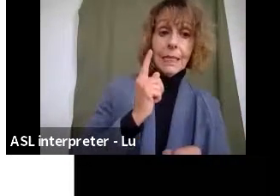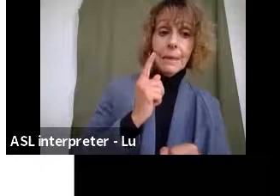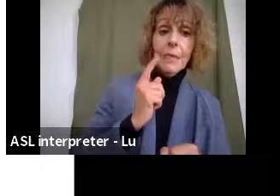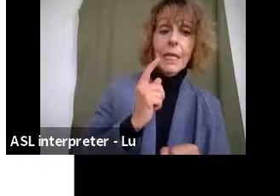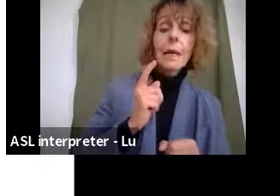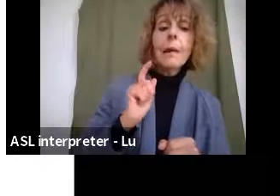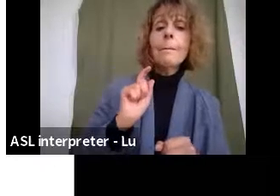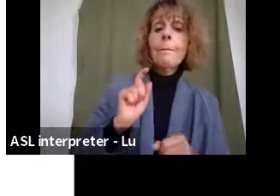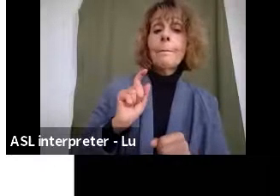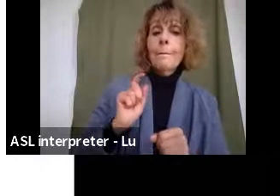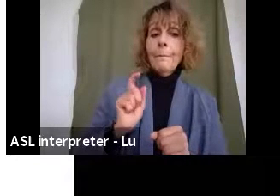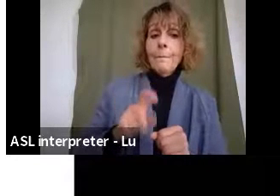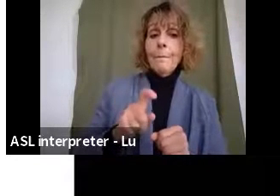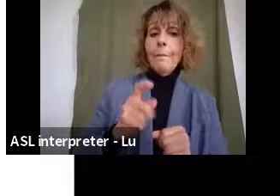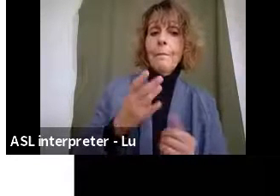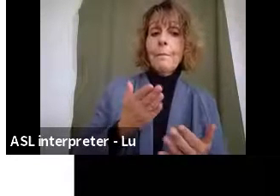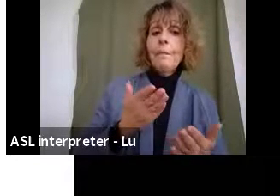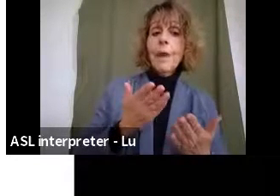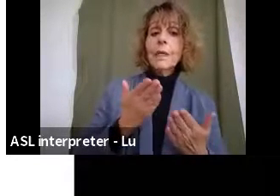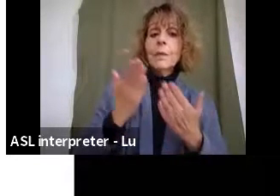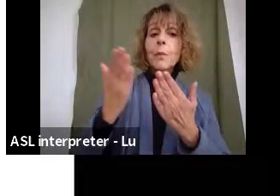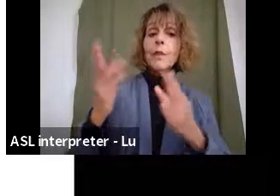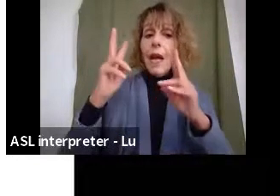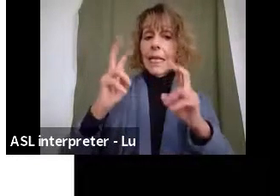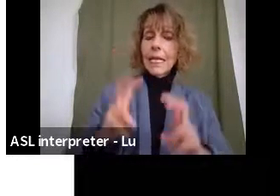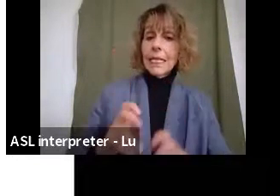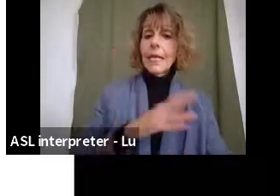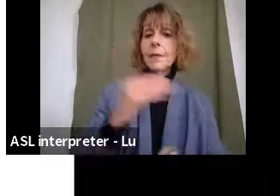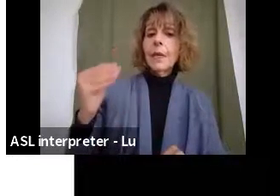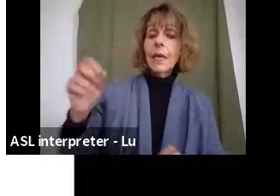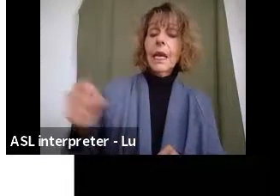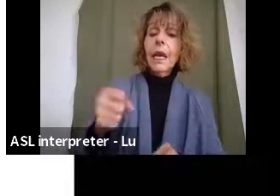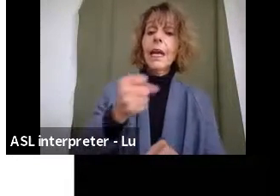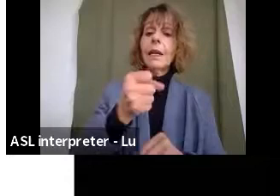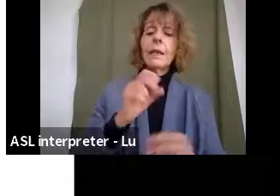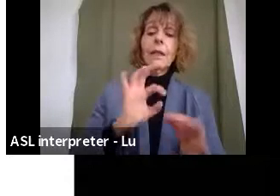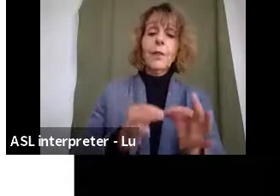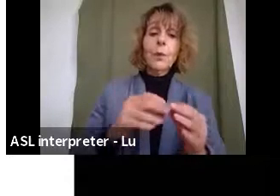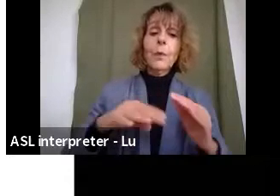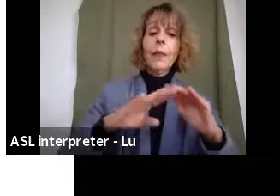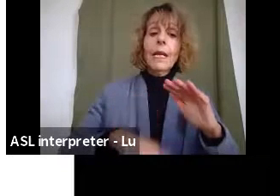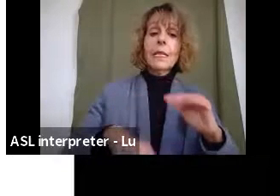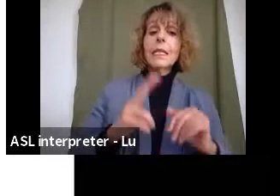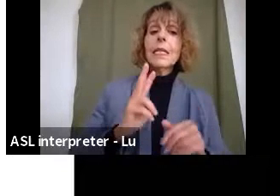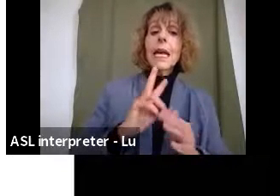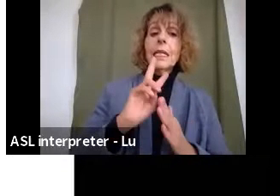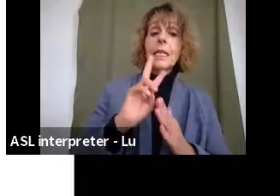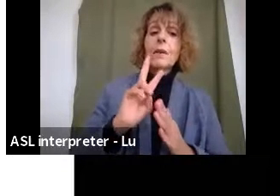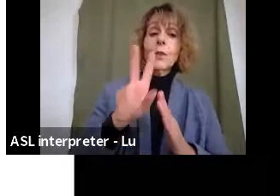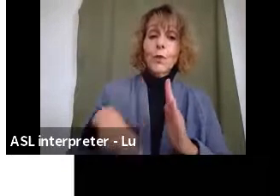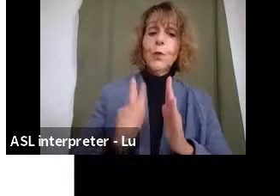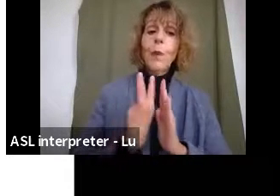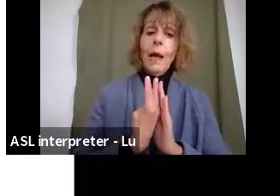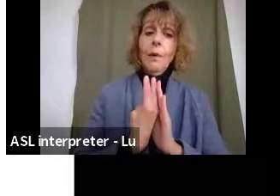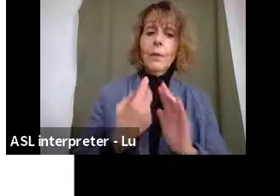offsite, and then 30 minutes from completed assessment for video remote interpreting service. And it's pretty